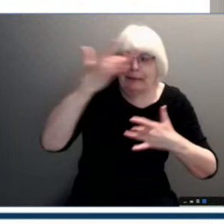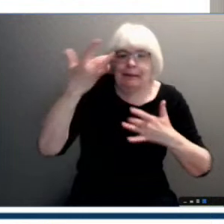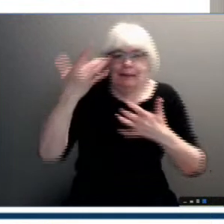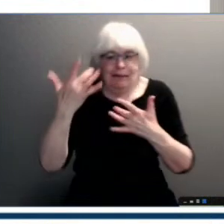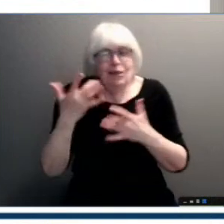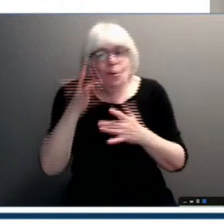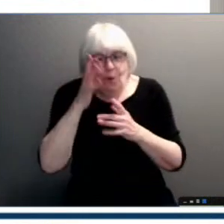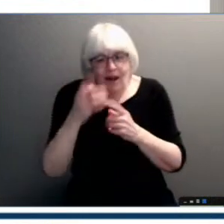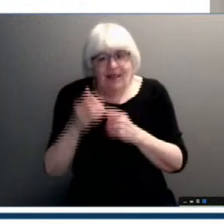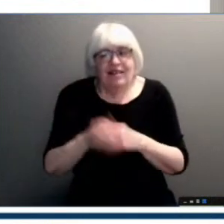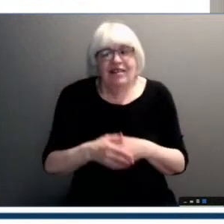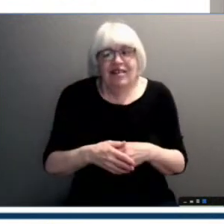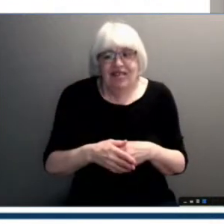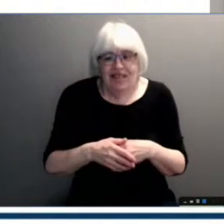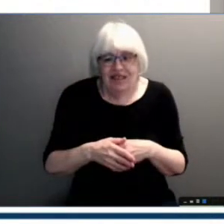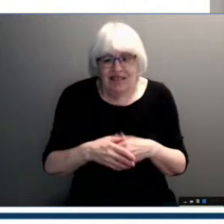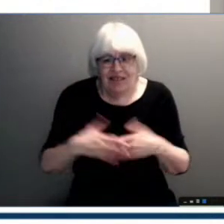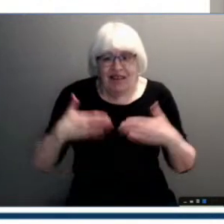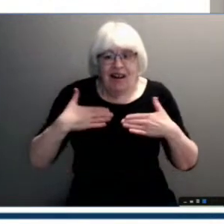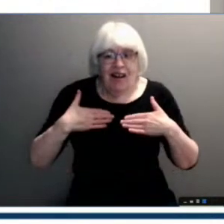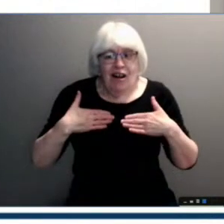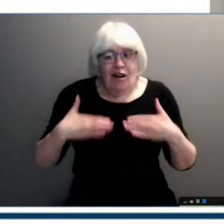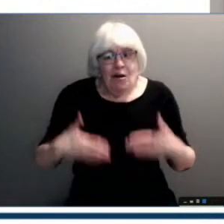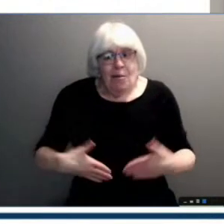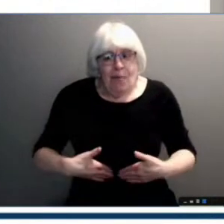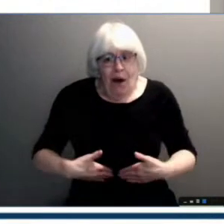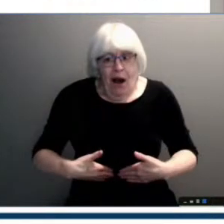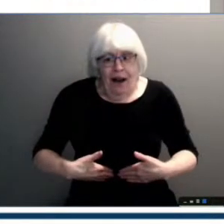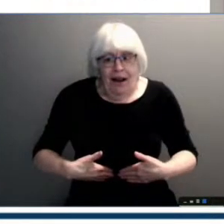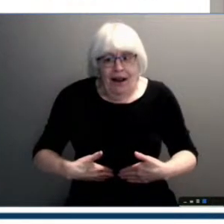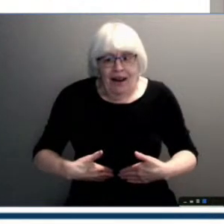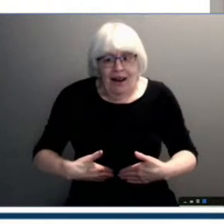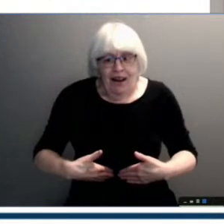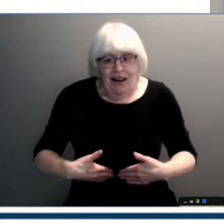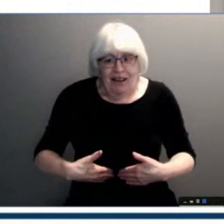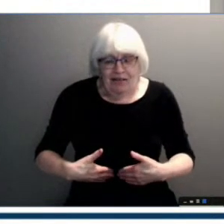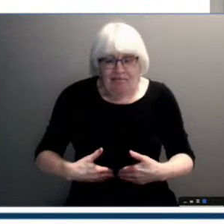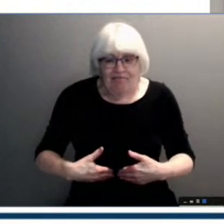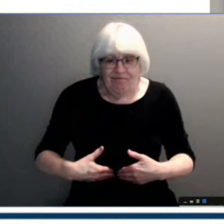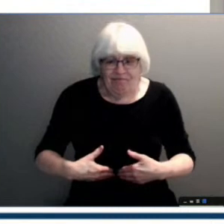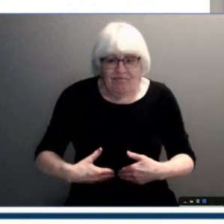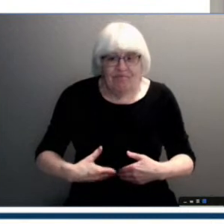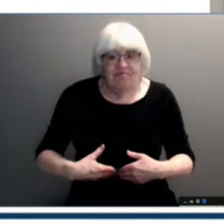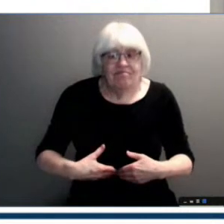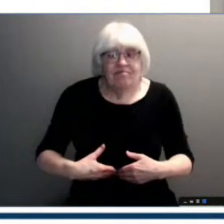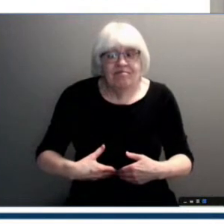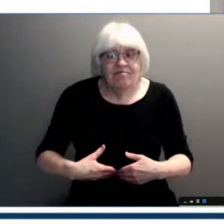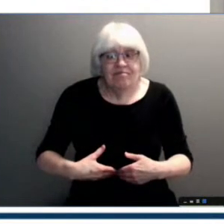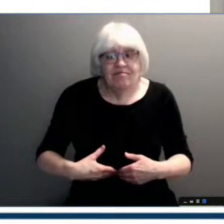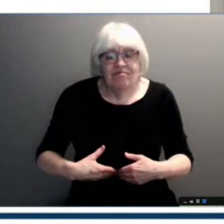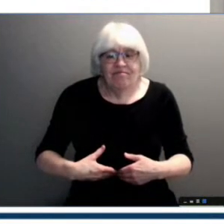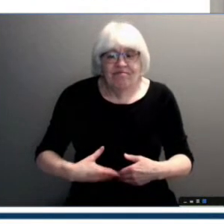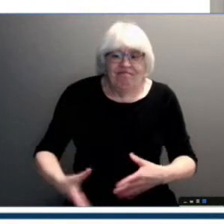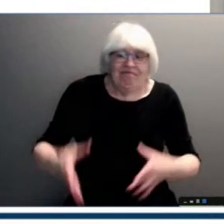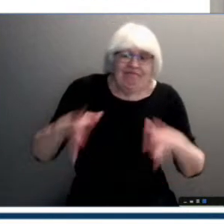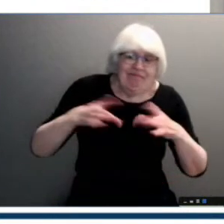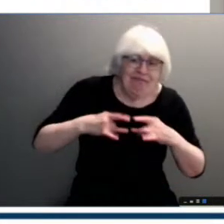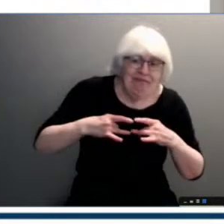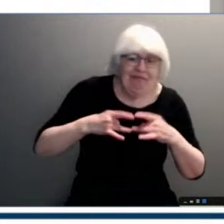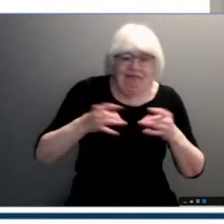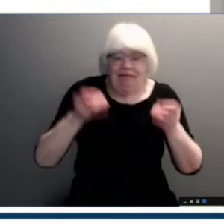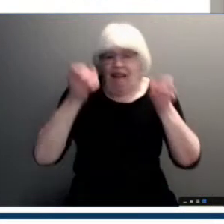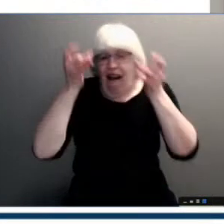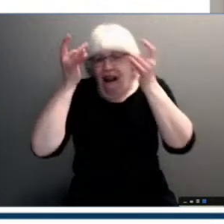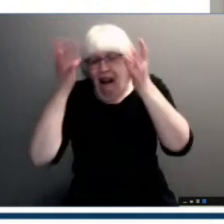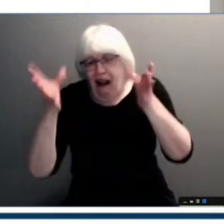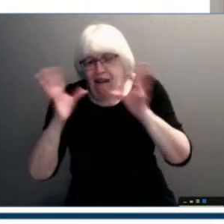physical symptoms are less severe from this variant, the mental anxiety of COVID in general is not